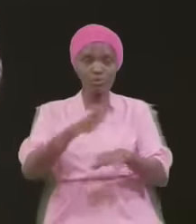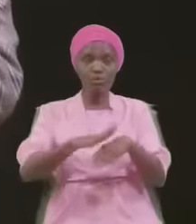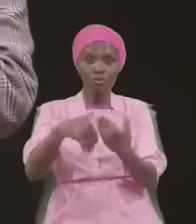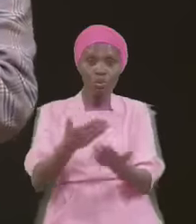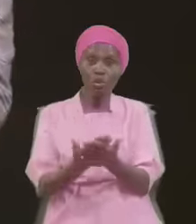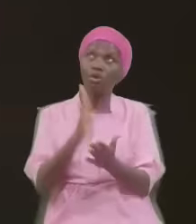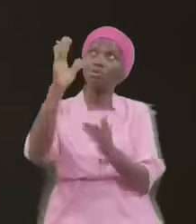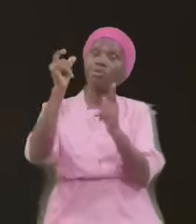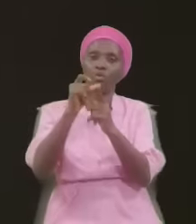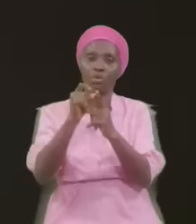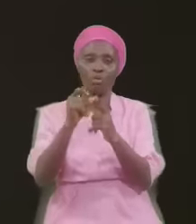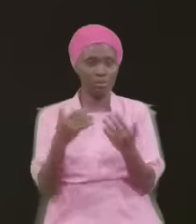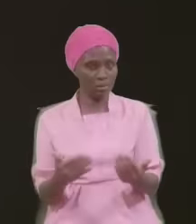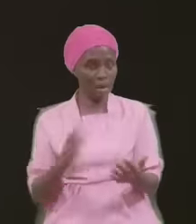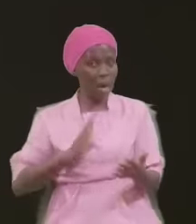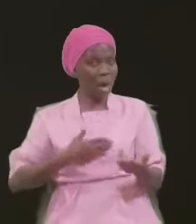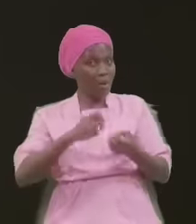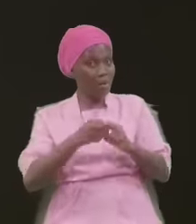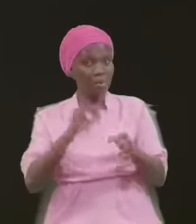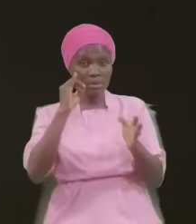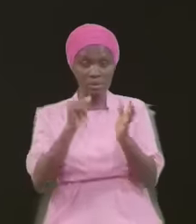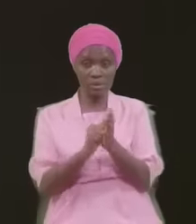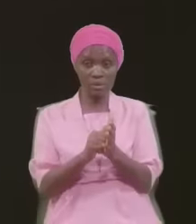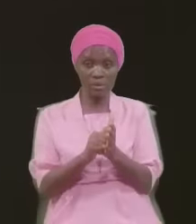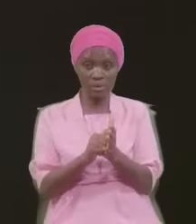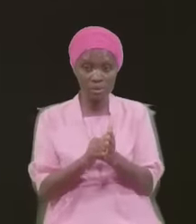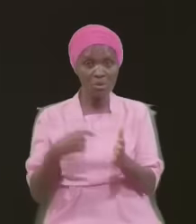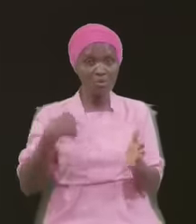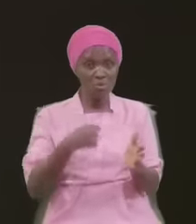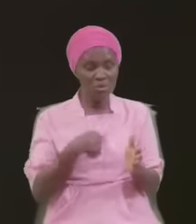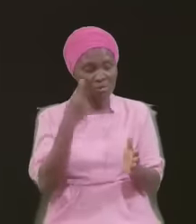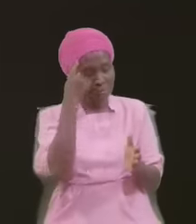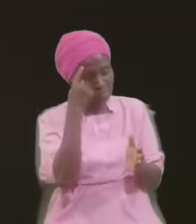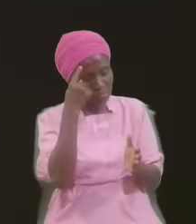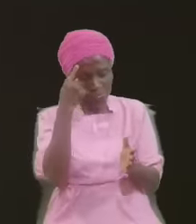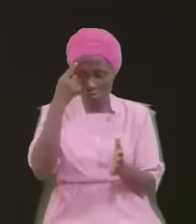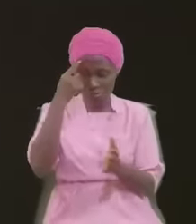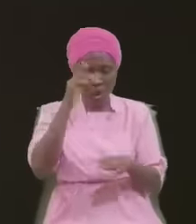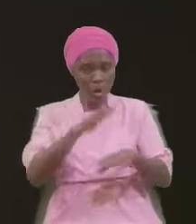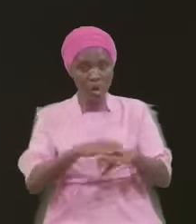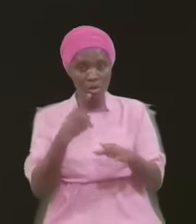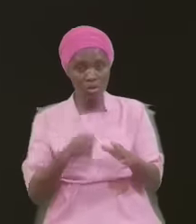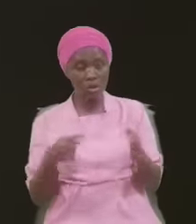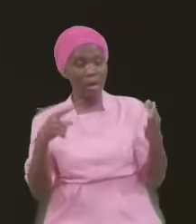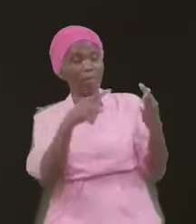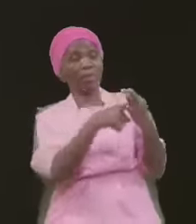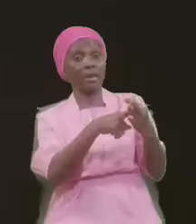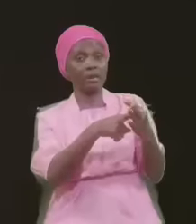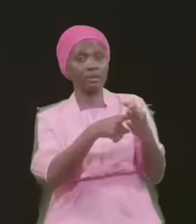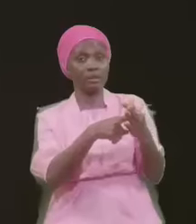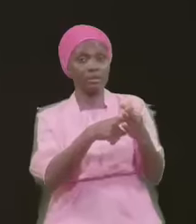Our problem is we meditate on the appearance of the enemy.